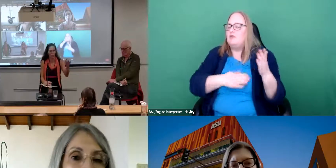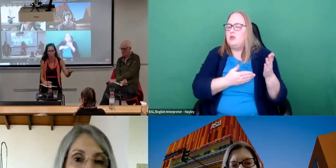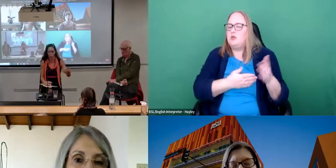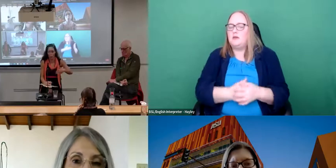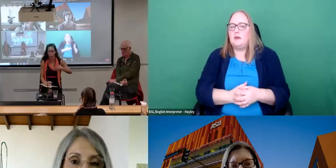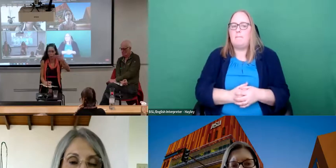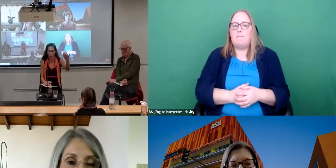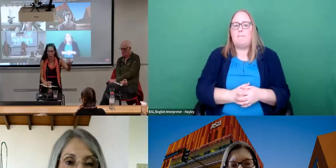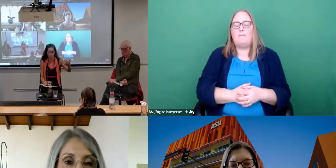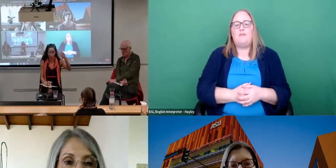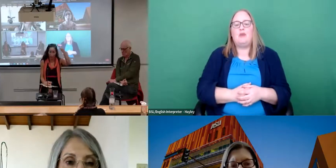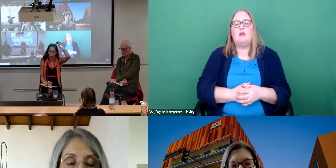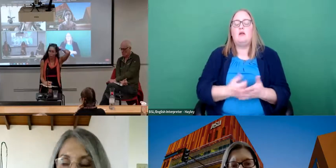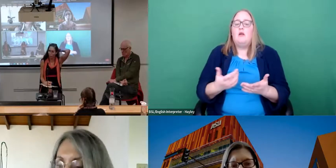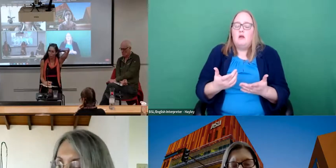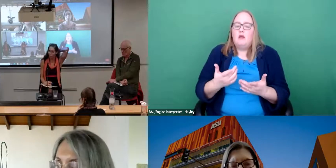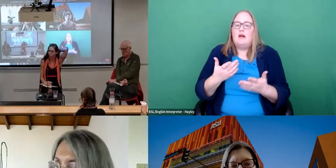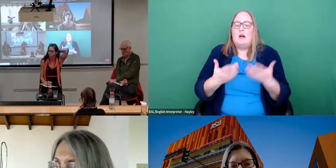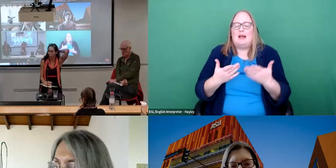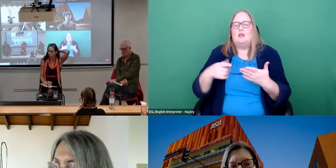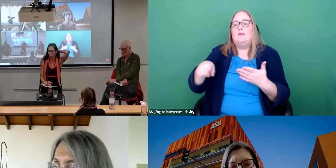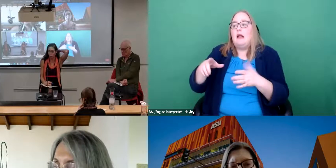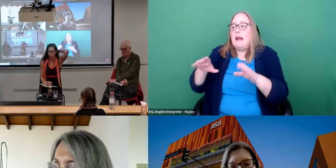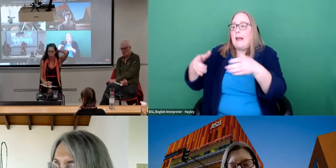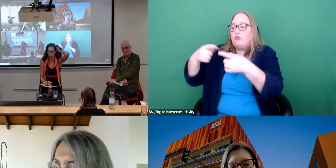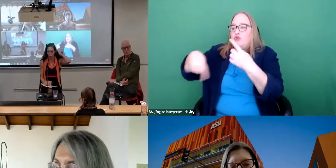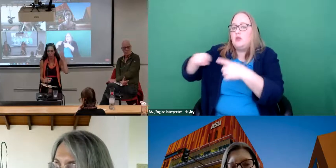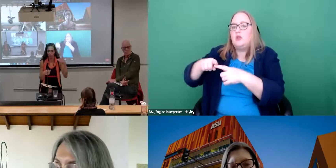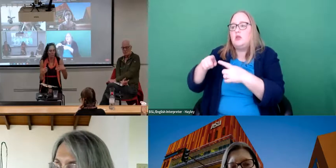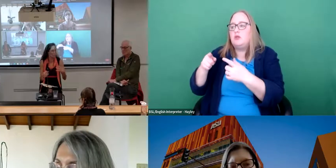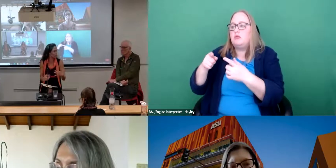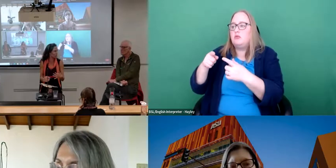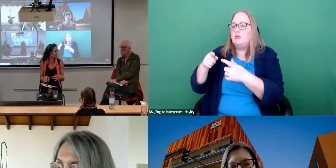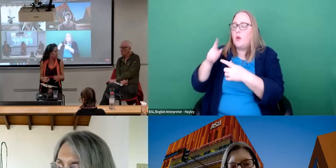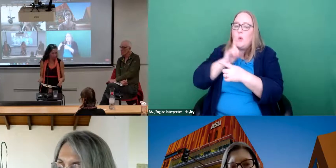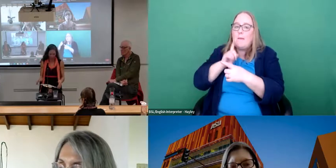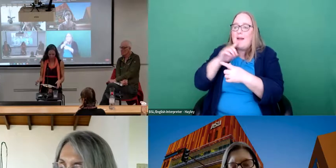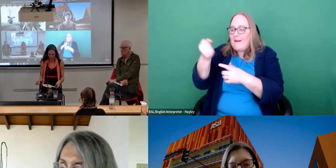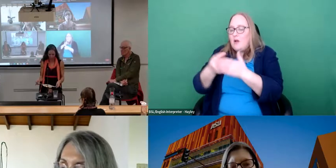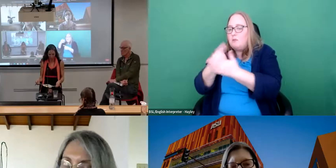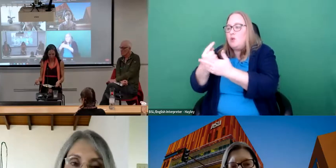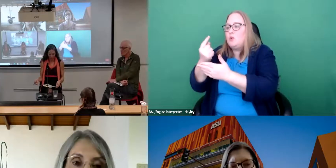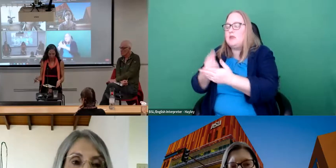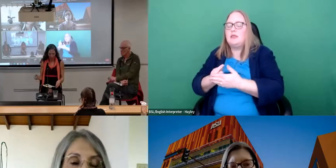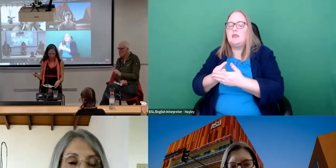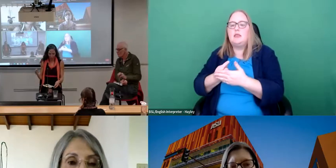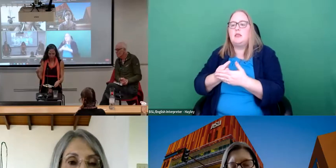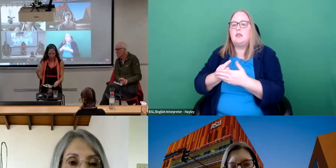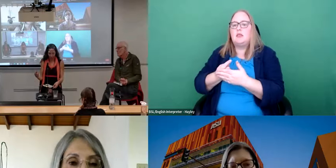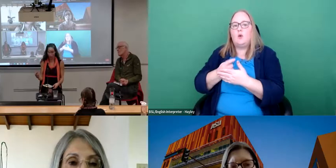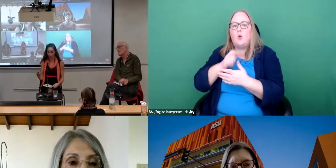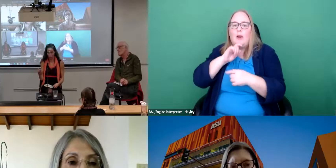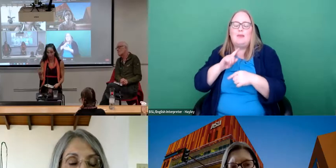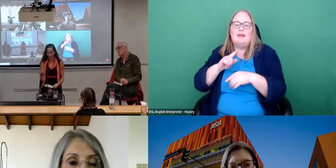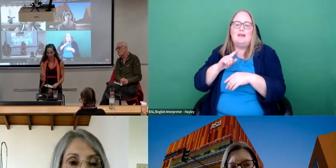a lot of other women who do have kind of opportunities, right? So it's the lived reality that's important in terms of also